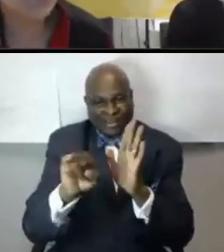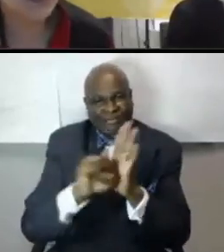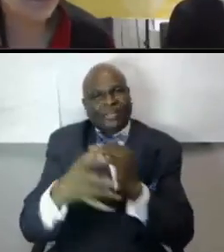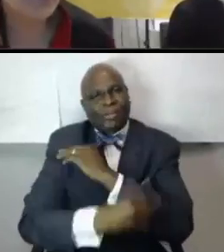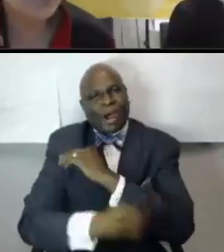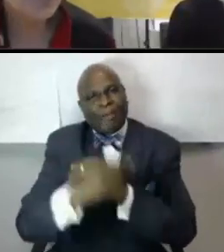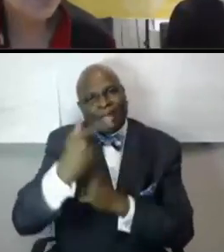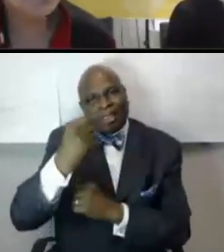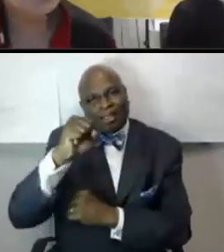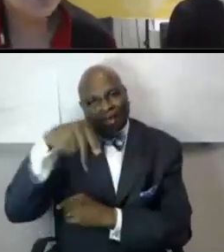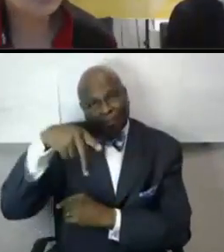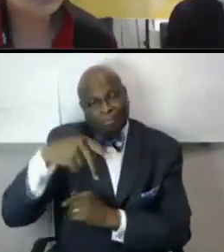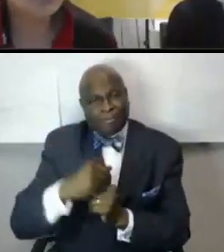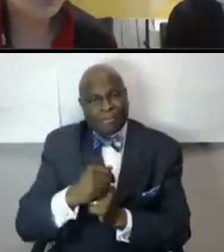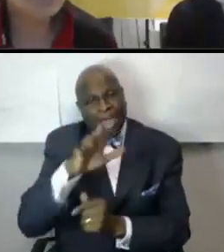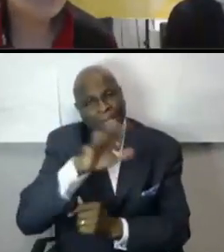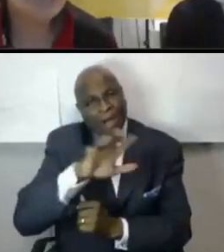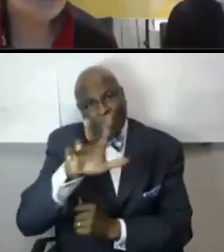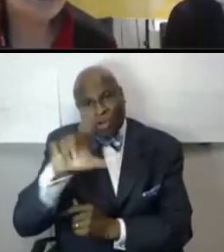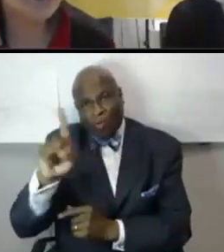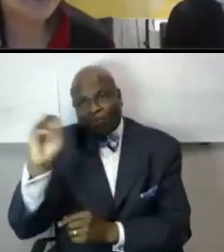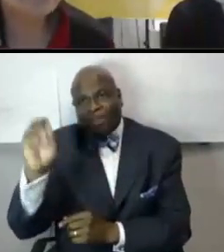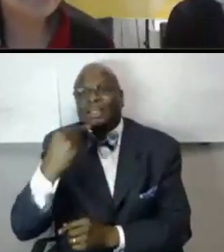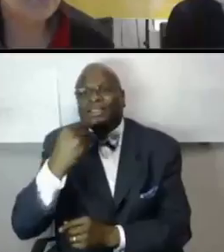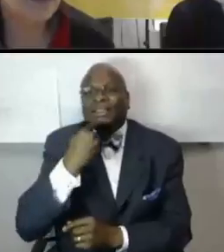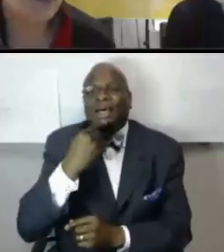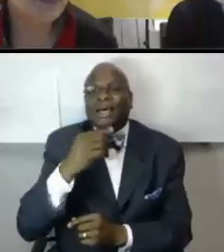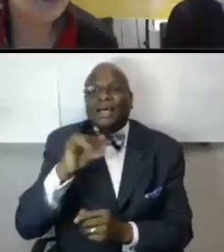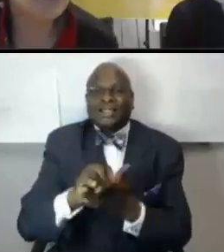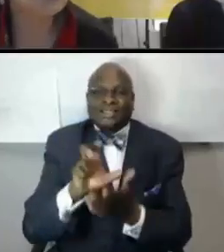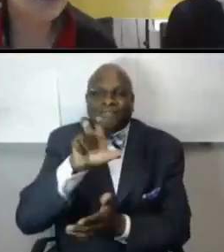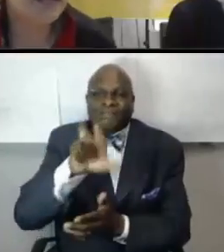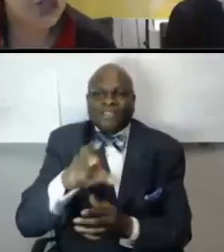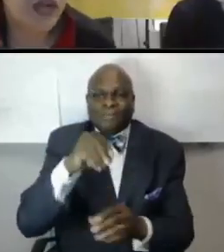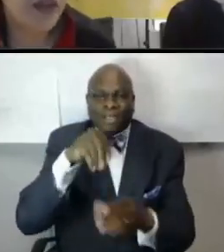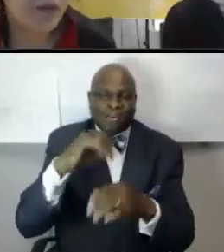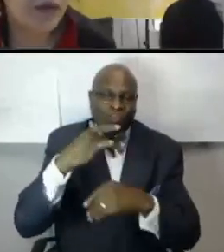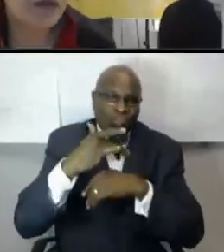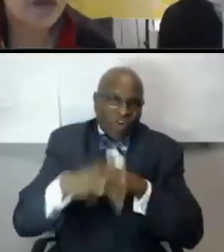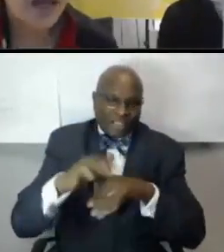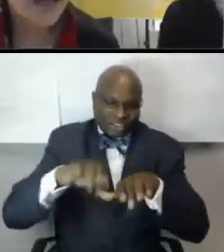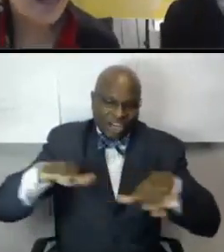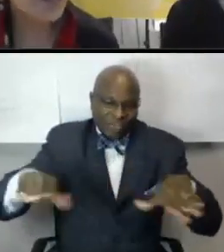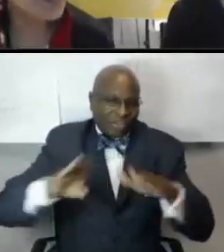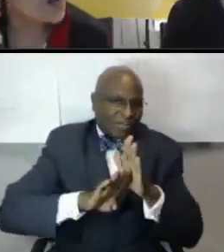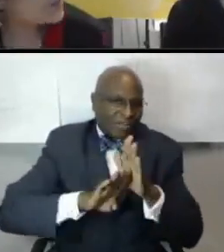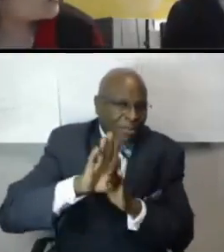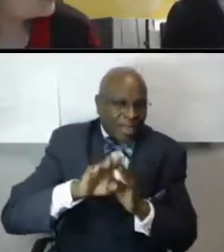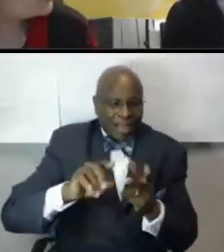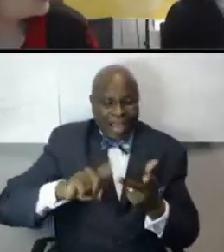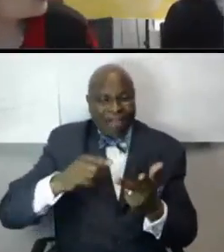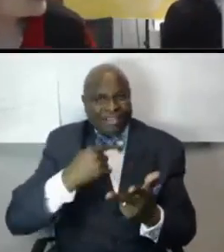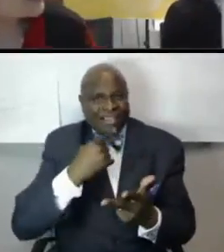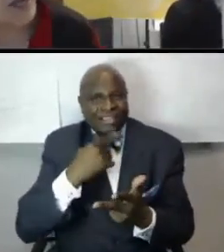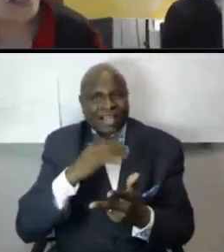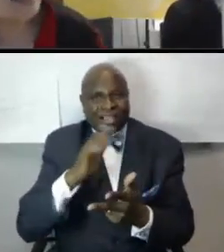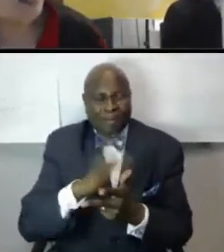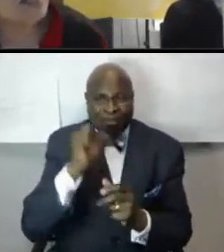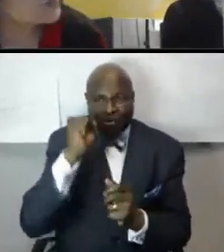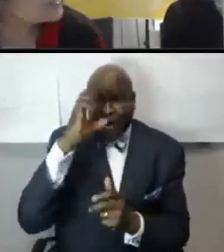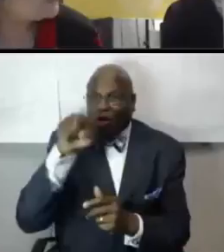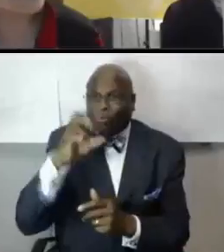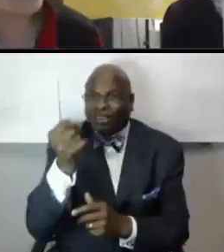poverty gap. About 31% say it's investment in early child development. And I have to say, Jill, to my surprise,